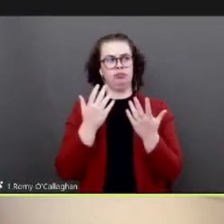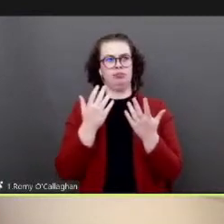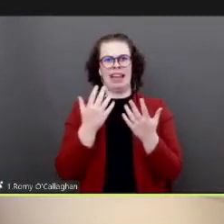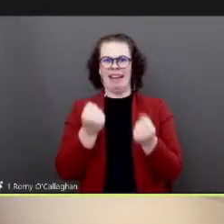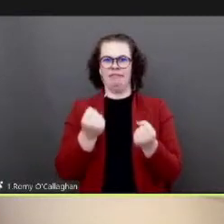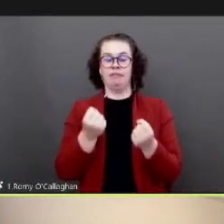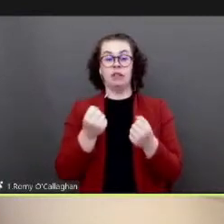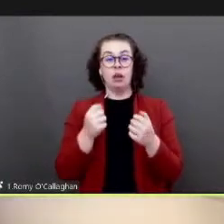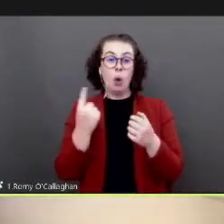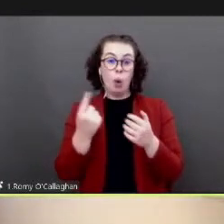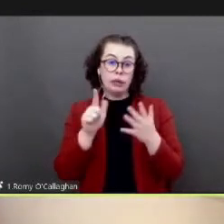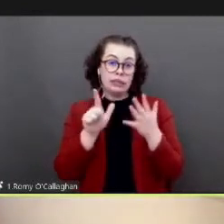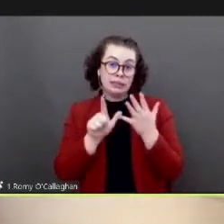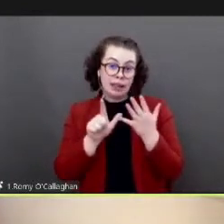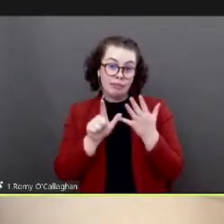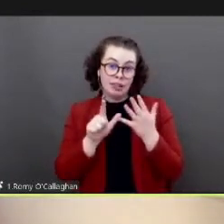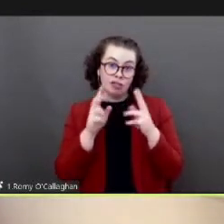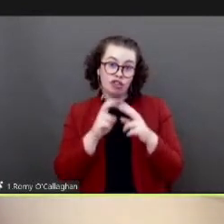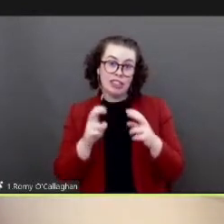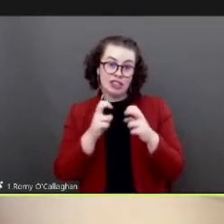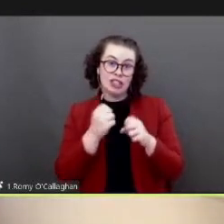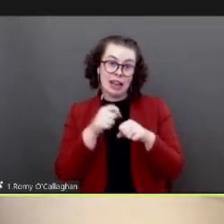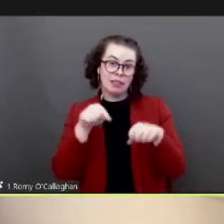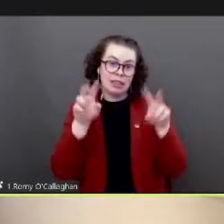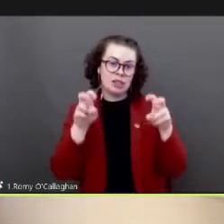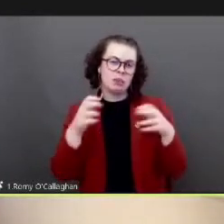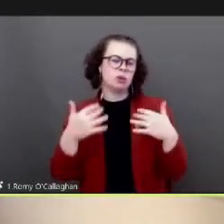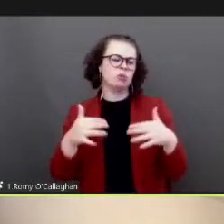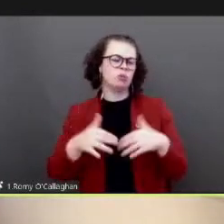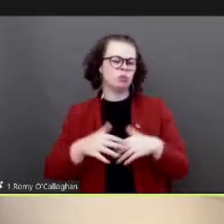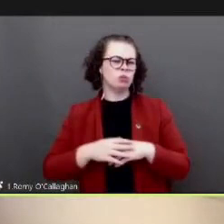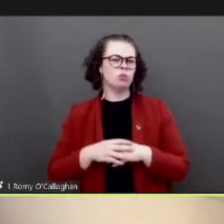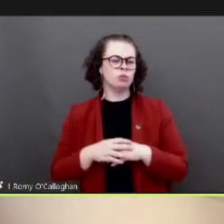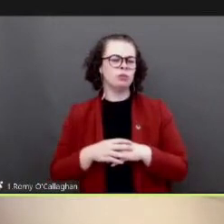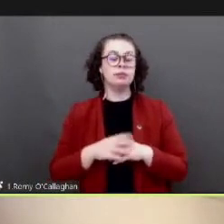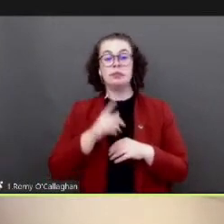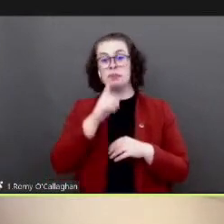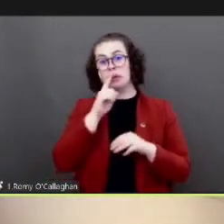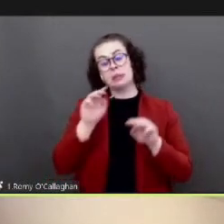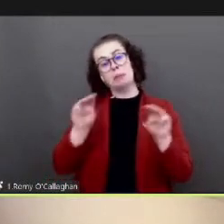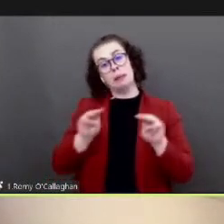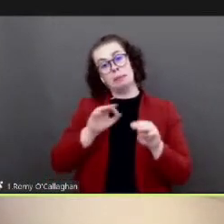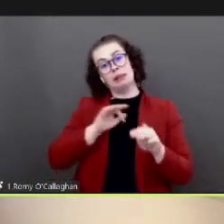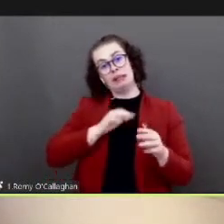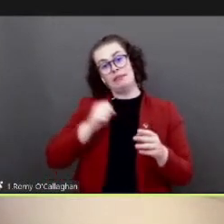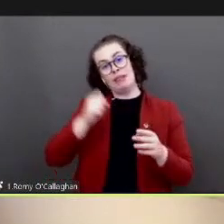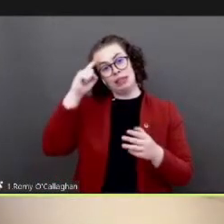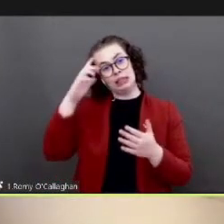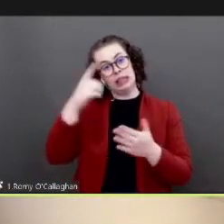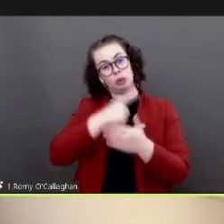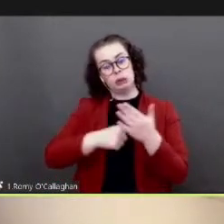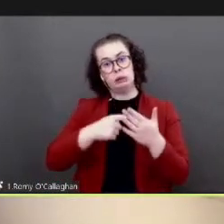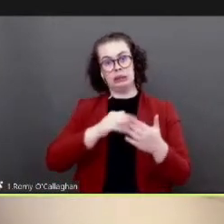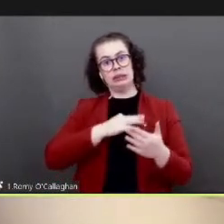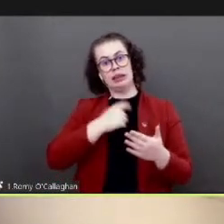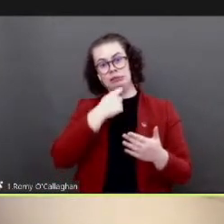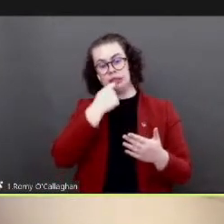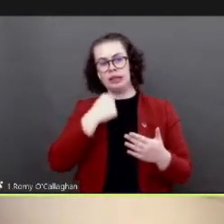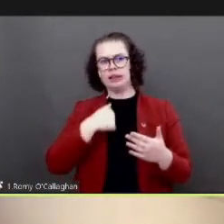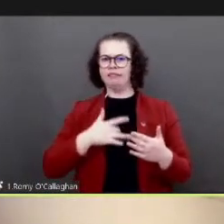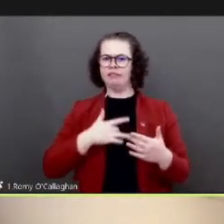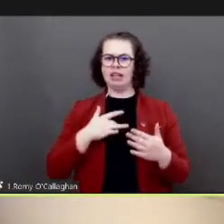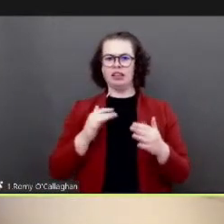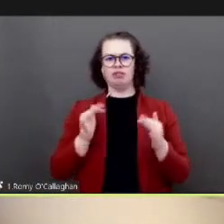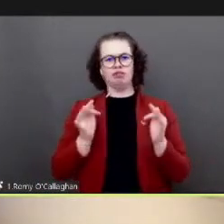think is really important. But people with intellectual disabilities often describe feeling frightened,